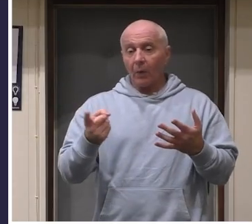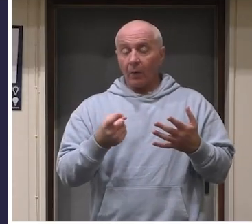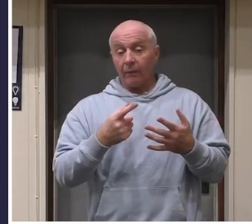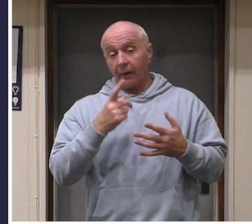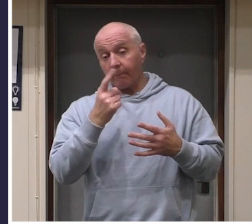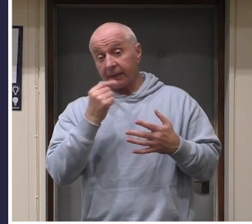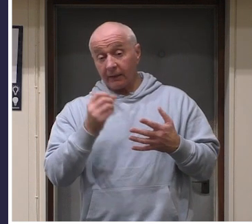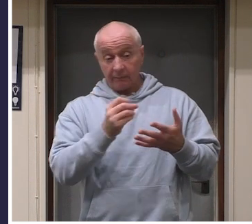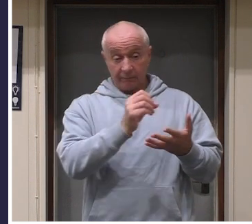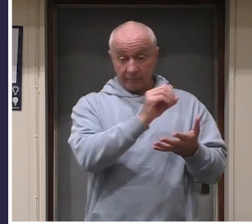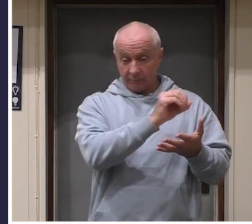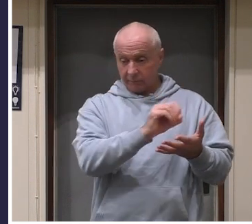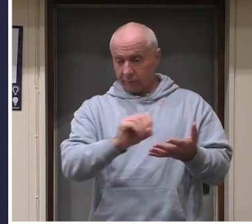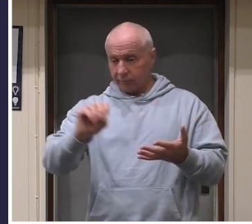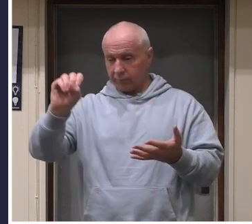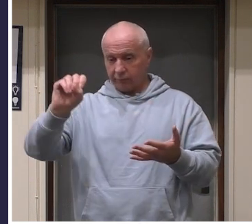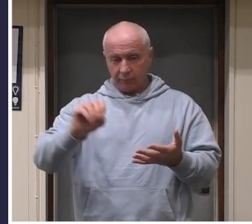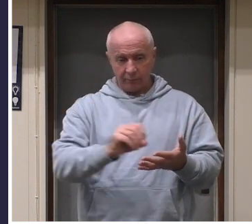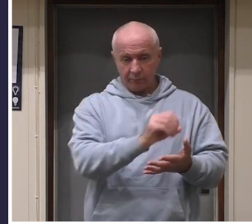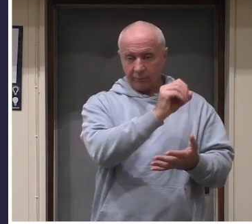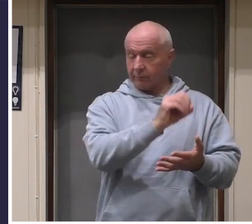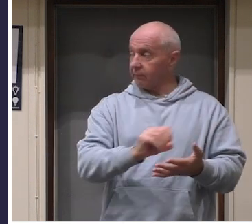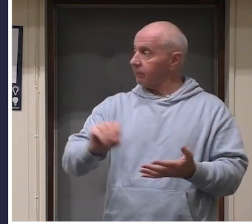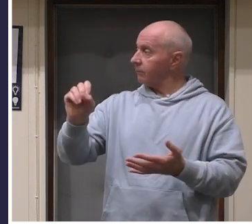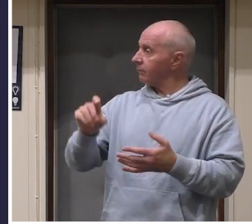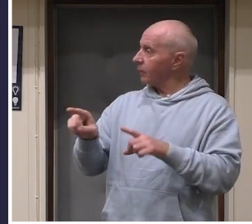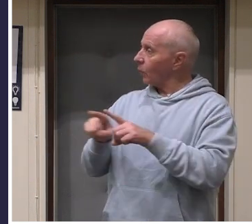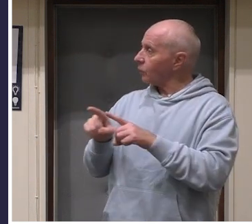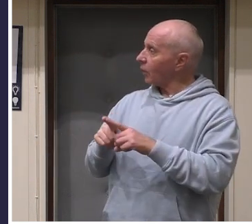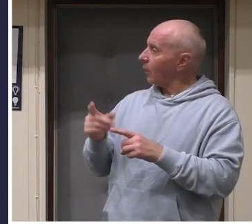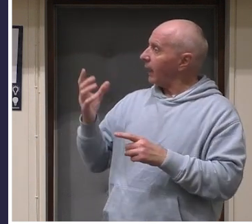linear, and that can also give rise to these